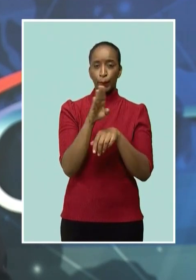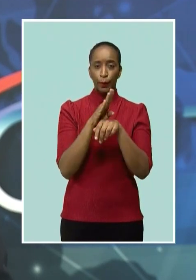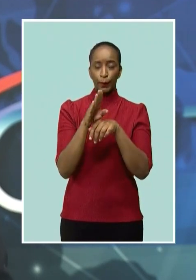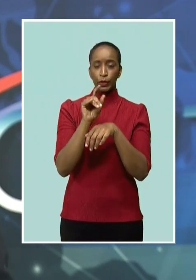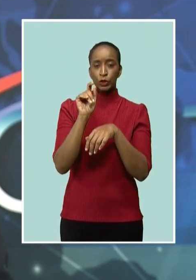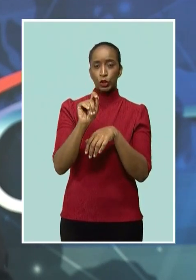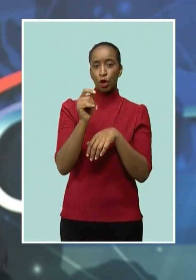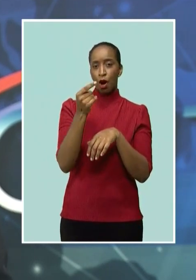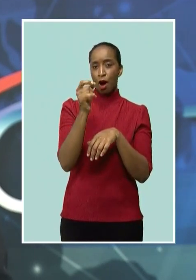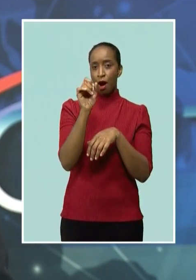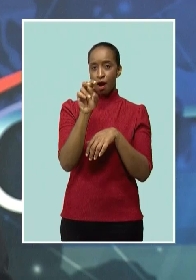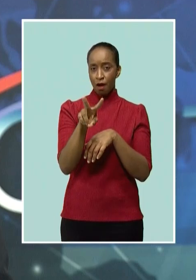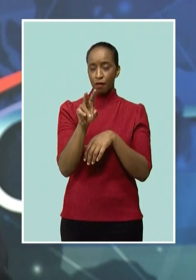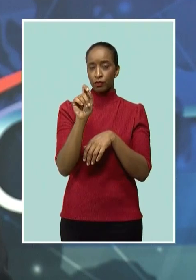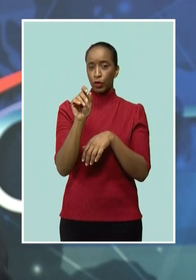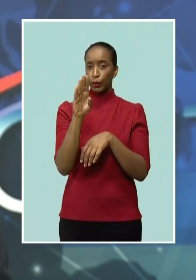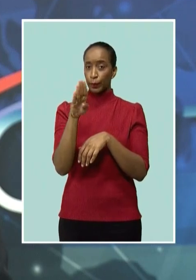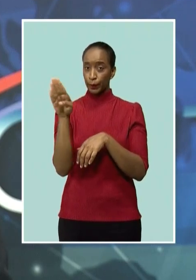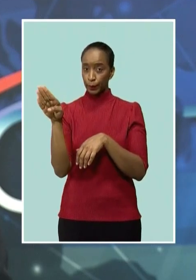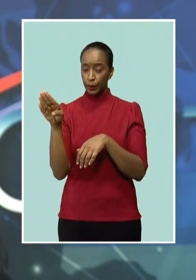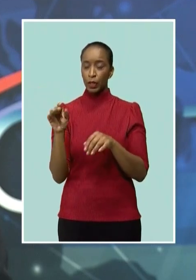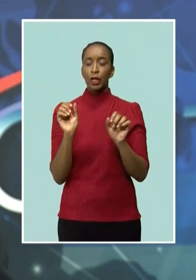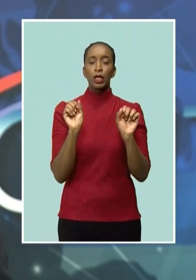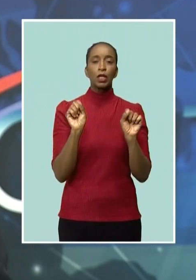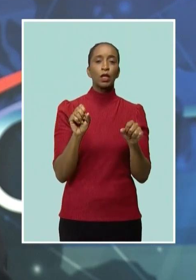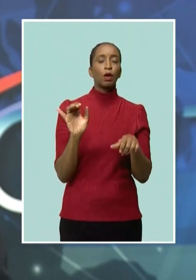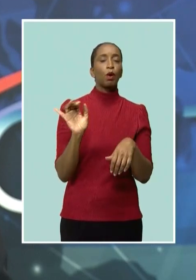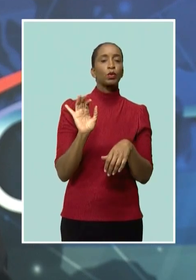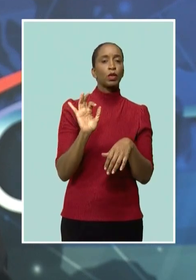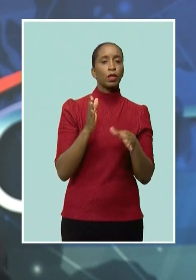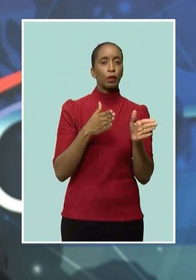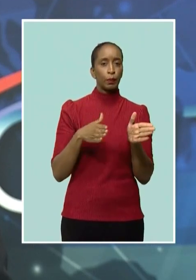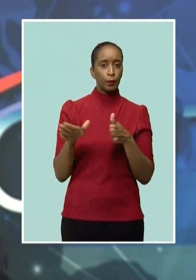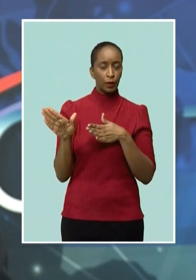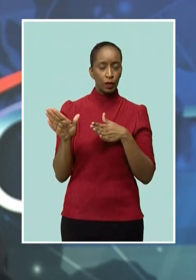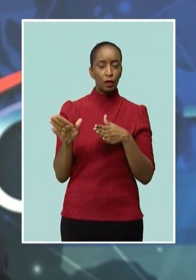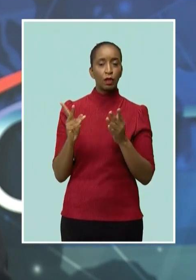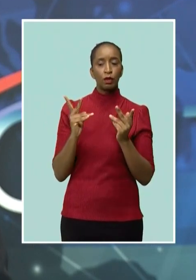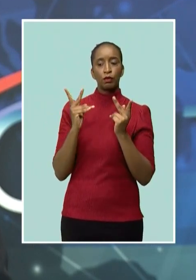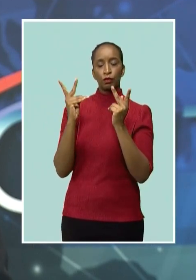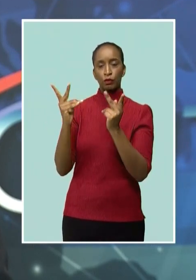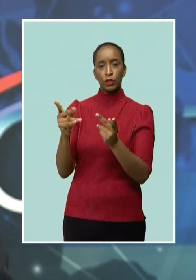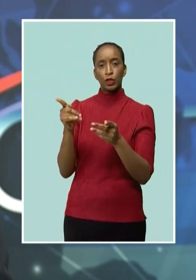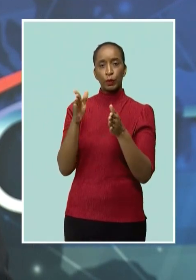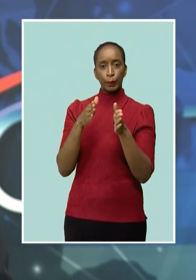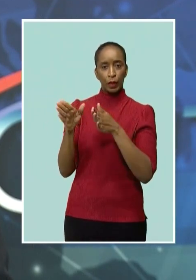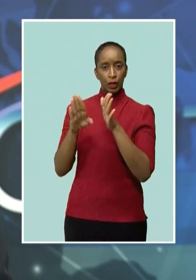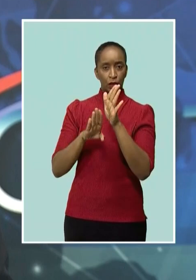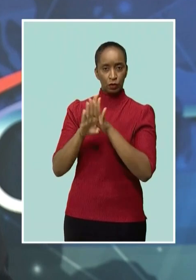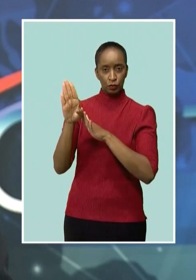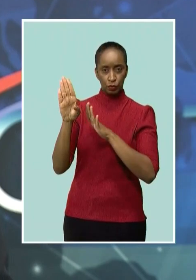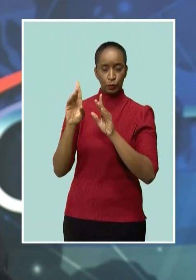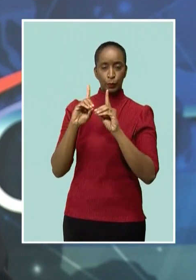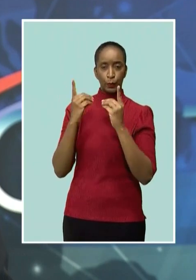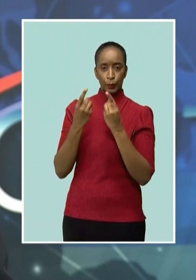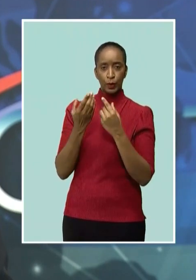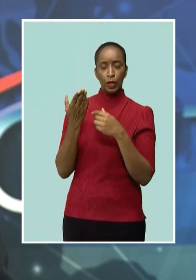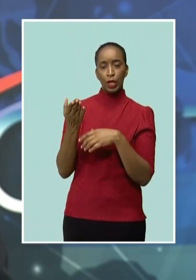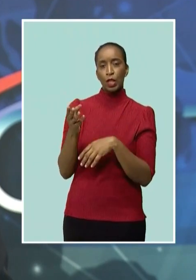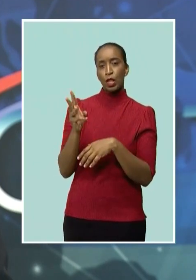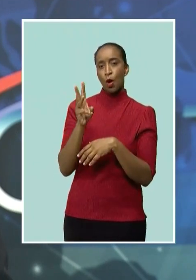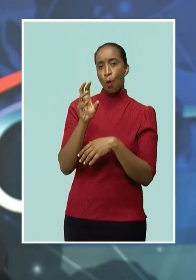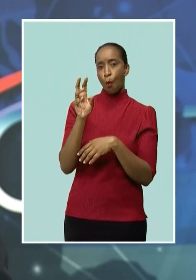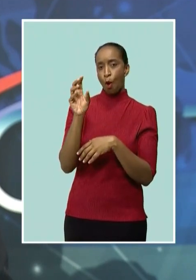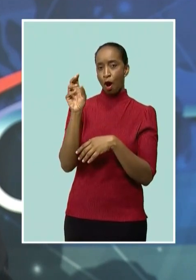www.gisbarbados.gov.bb. Now, members of the public may also access copies of the plan by visiting the Planning and Development Department, first floor Warren's Office Complex, Warren